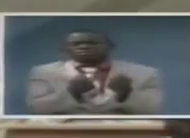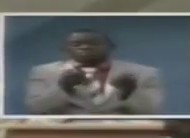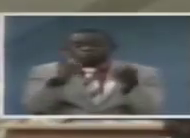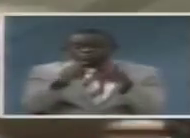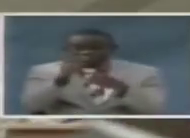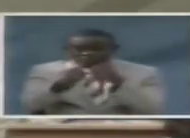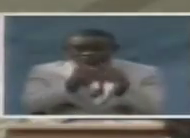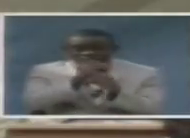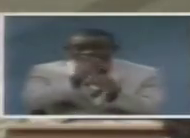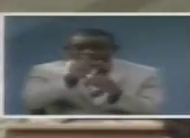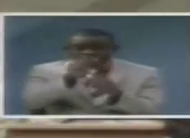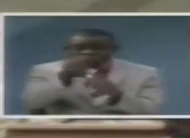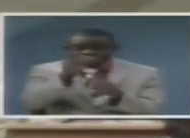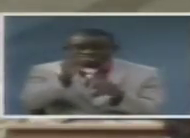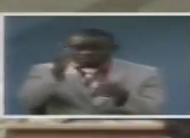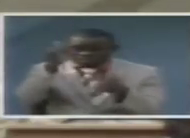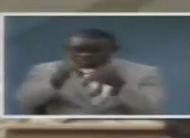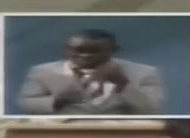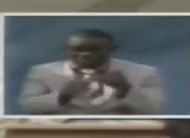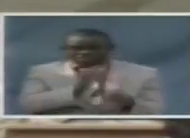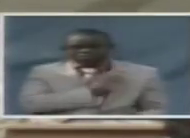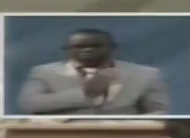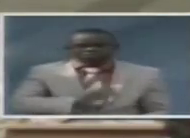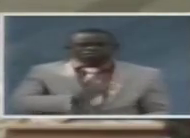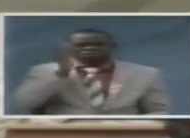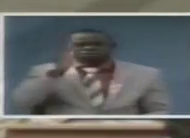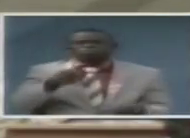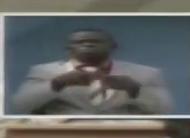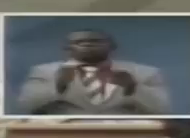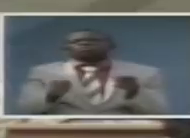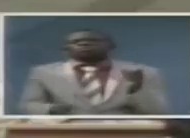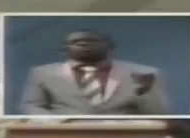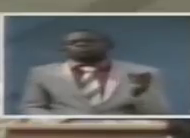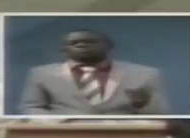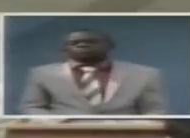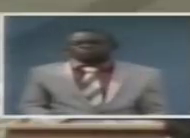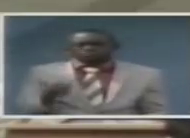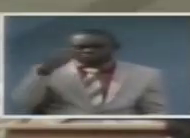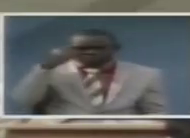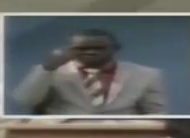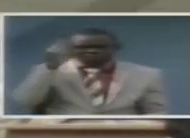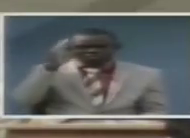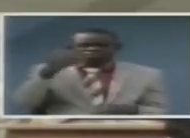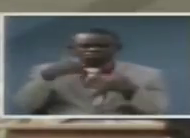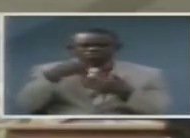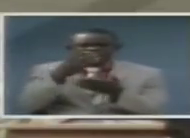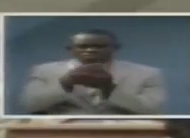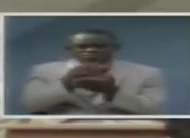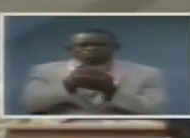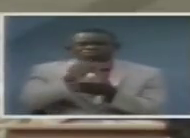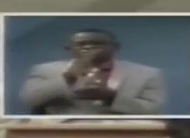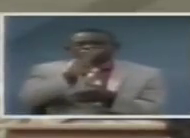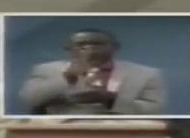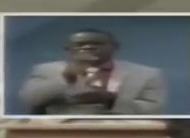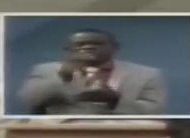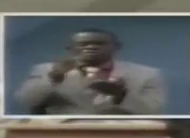2018. Further, government has obtained financing of $40 million from the Exim Bank of